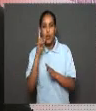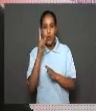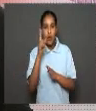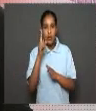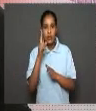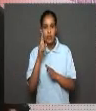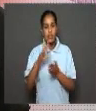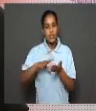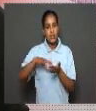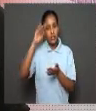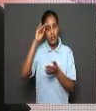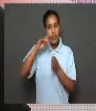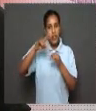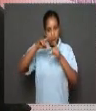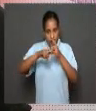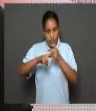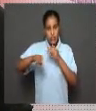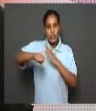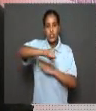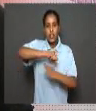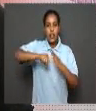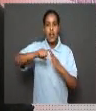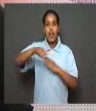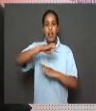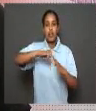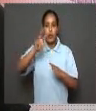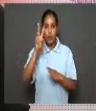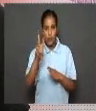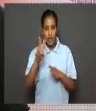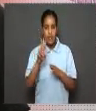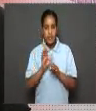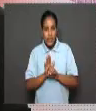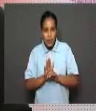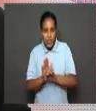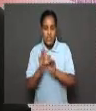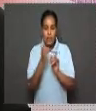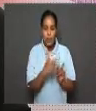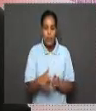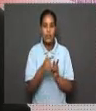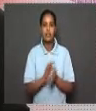were studying the valence shell electron pair repulsion method.